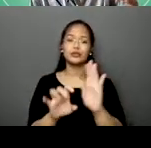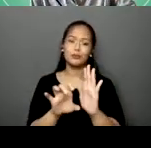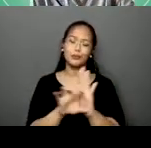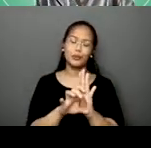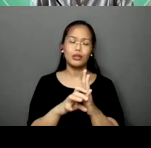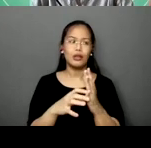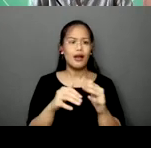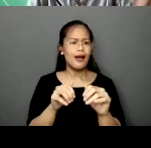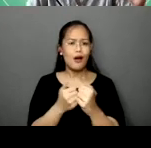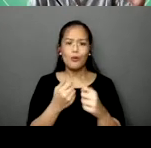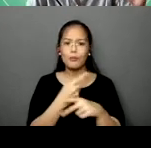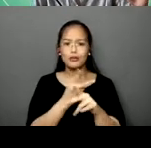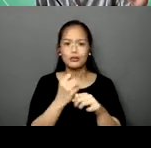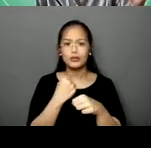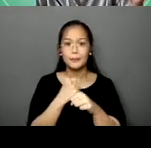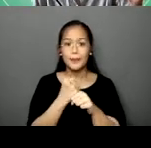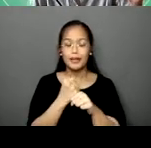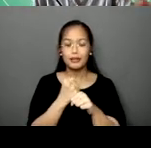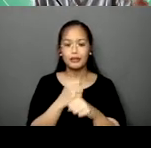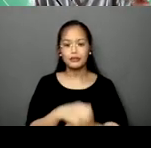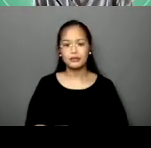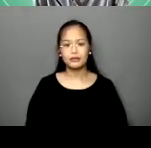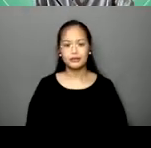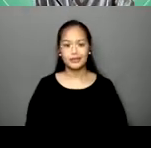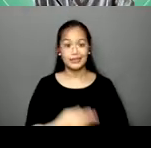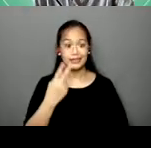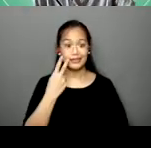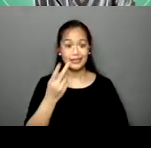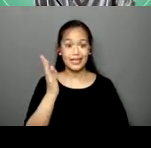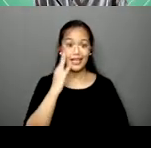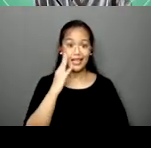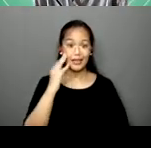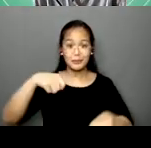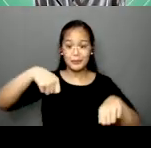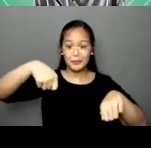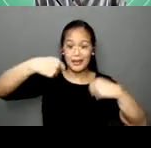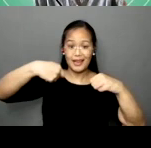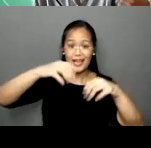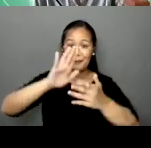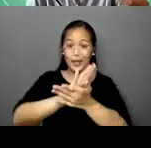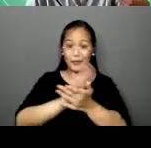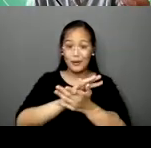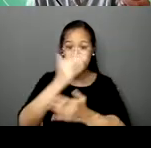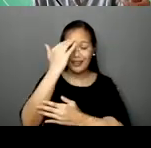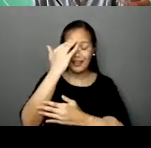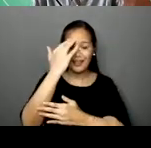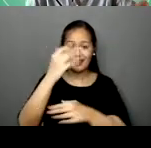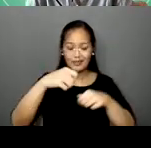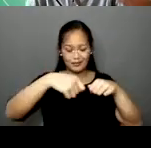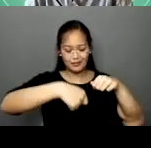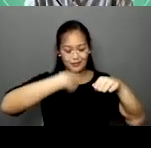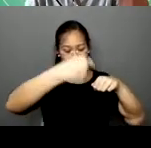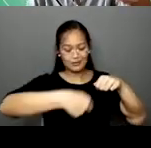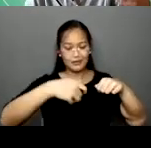are, if you've ever seen those utensils that are actually made out of paper, uncoated paper. So